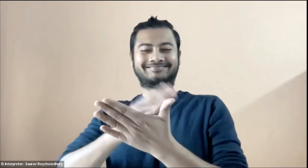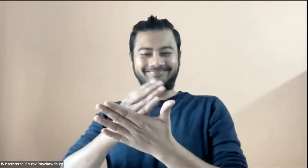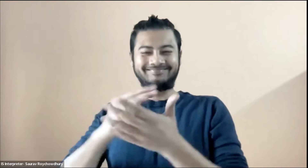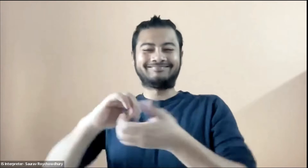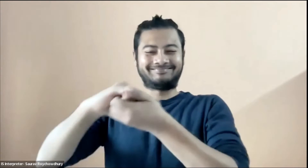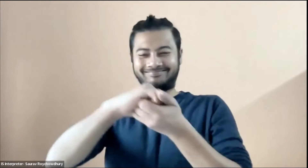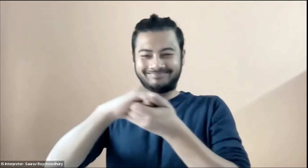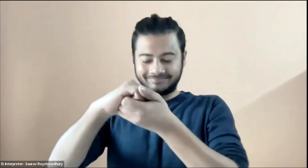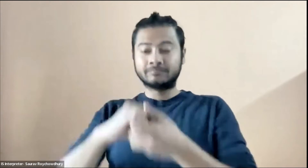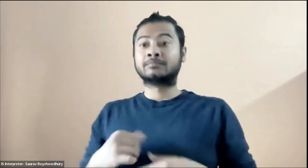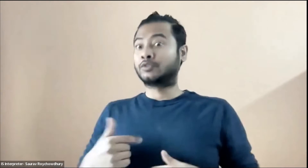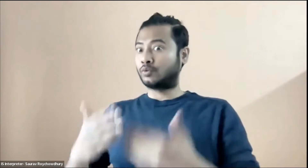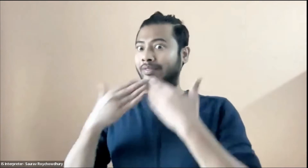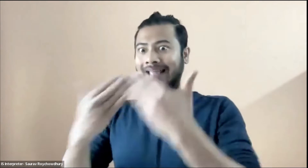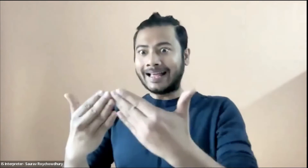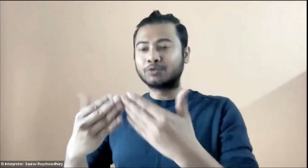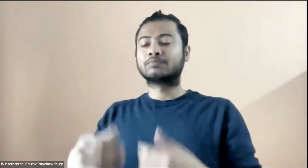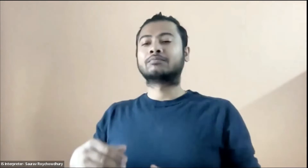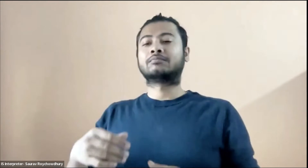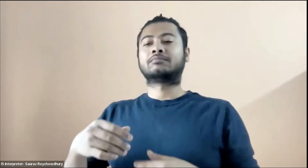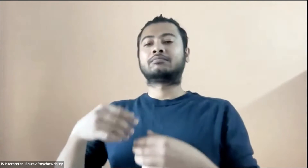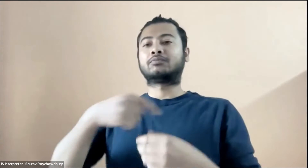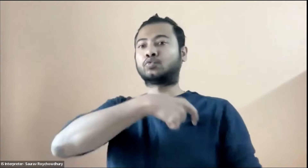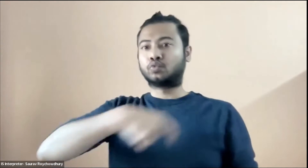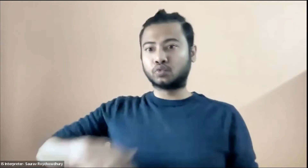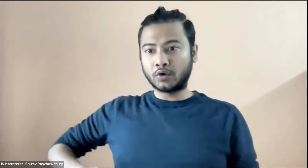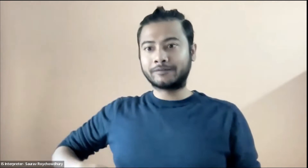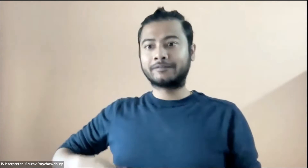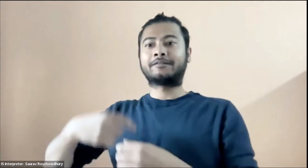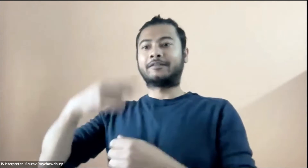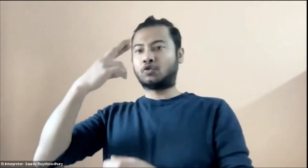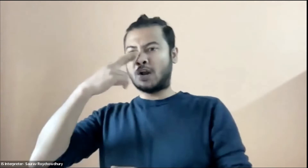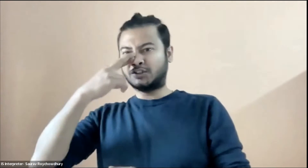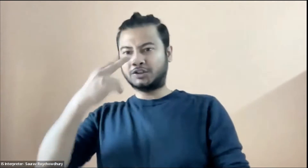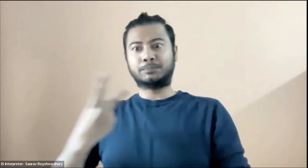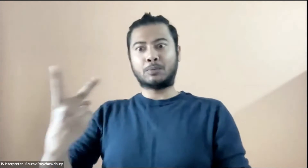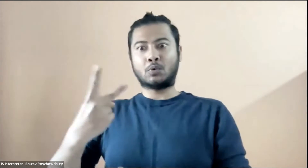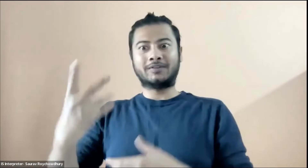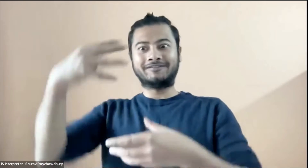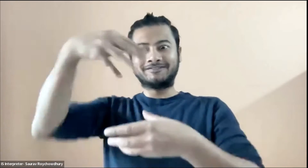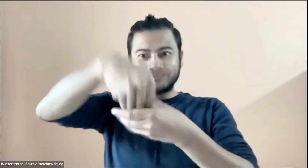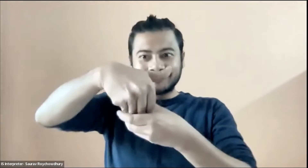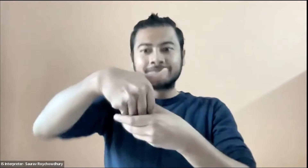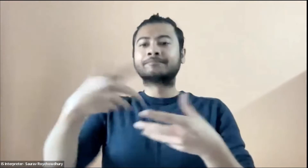in this event about social participation for universal health coverage.